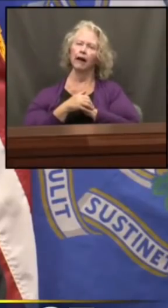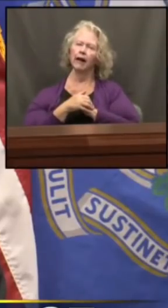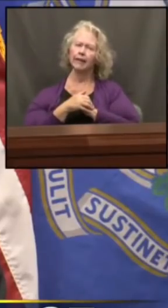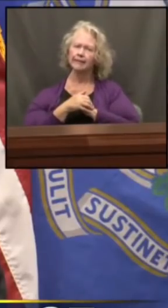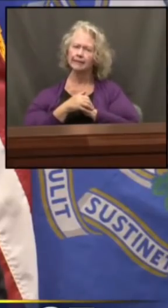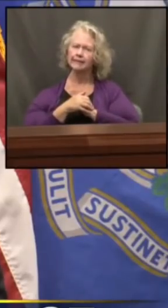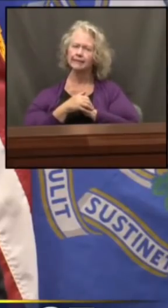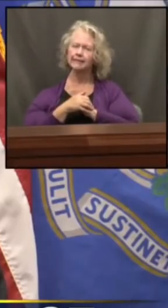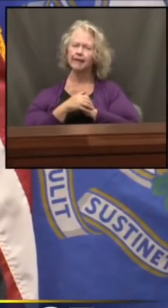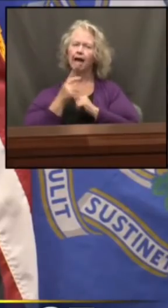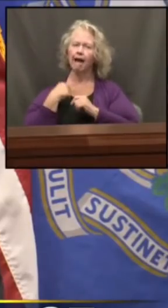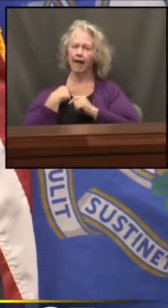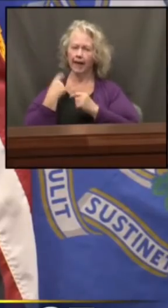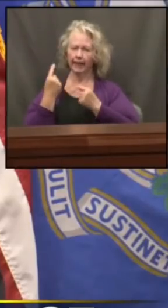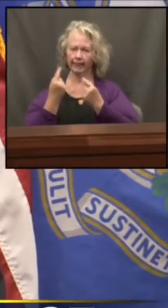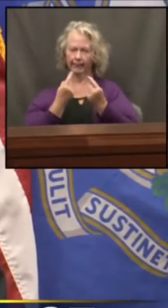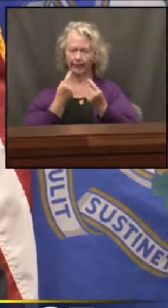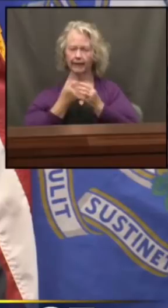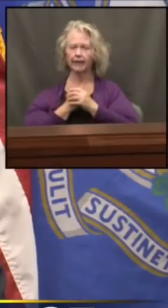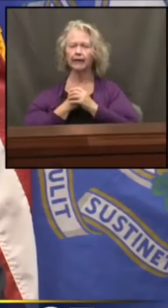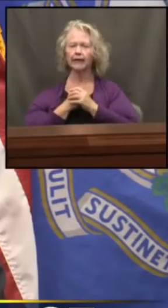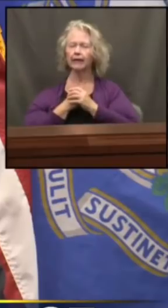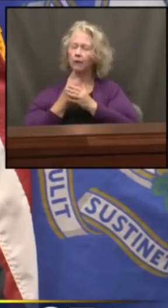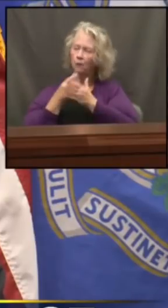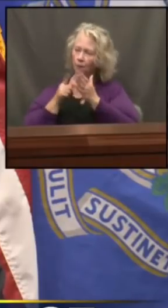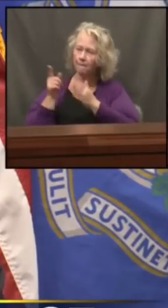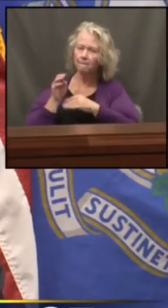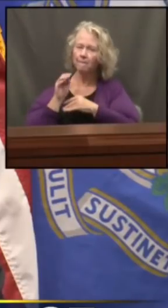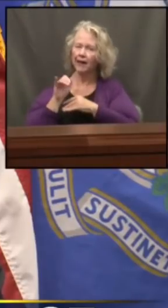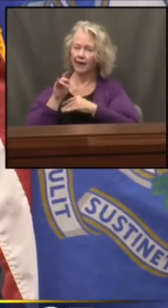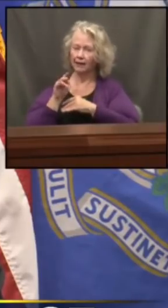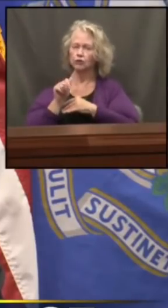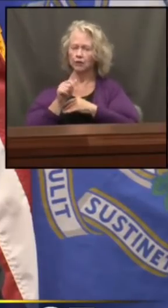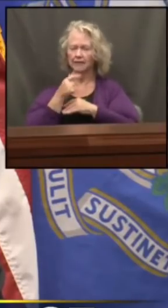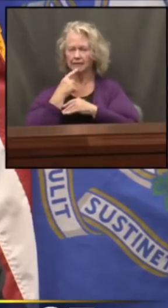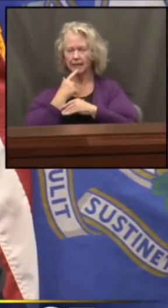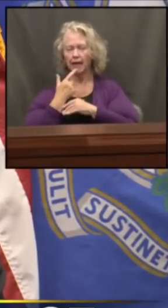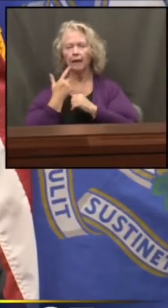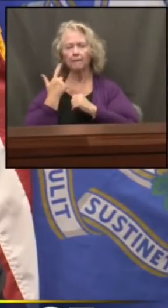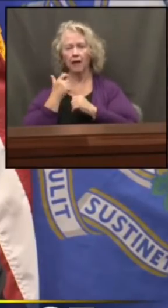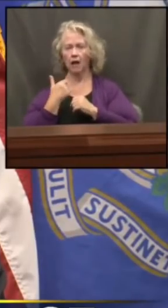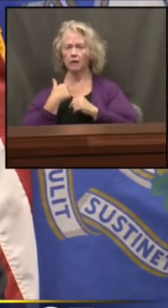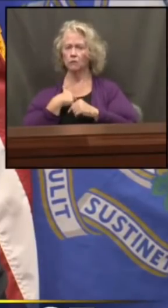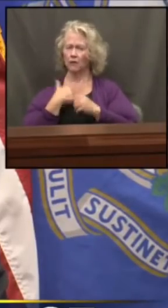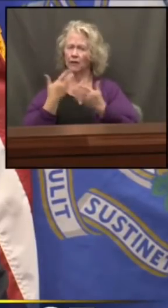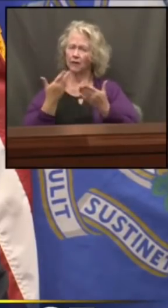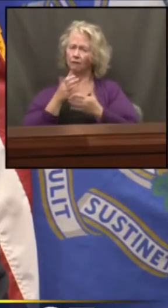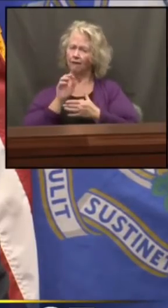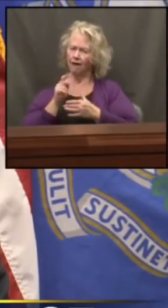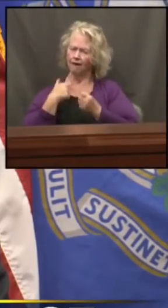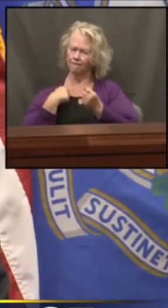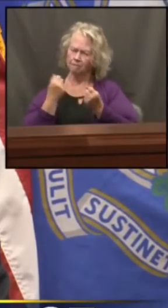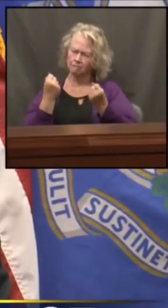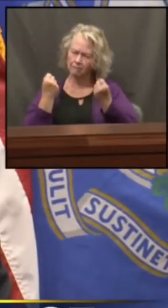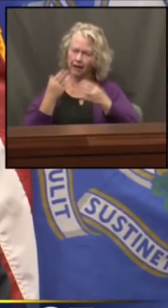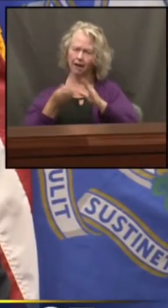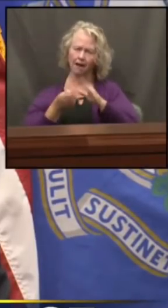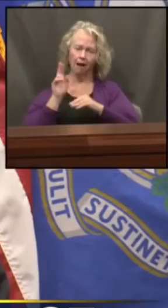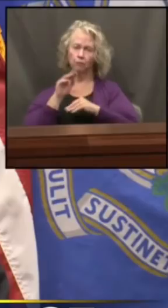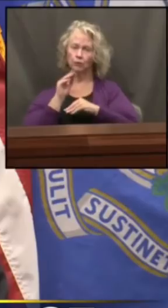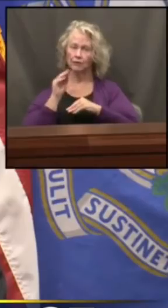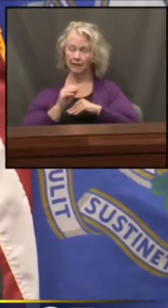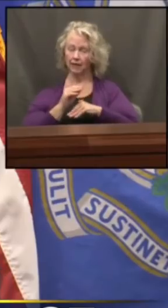do think, as Manisha said, that given the fact that we're overwhelmingly vaccinated, I think we have pretty